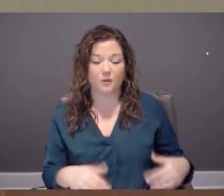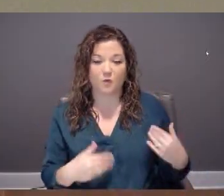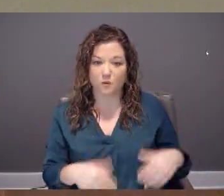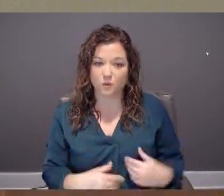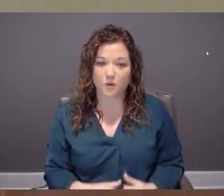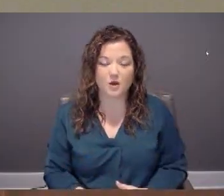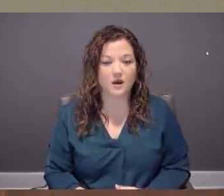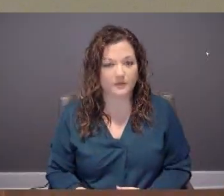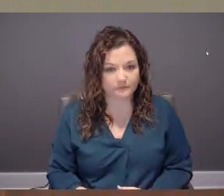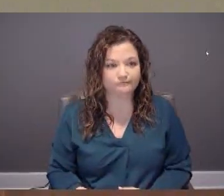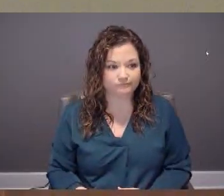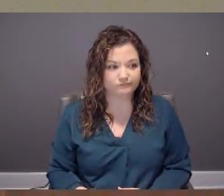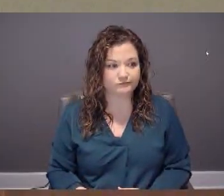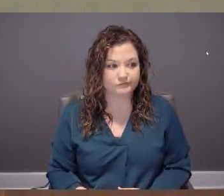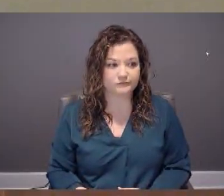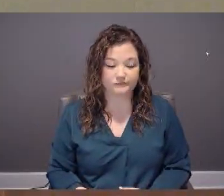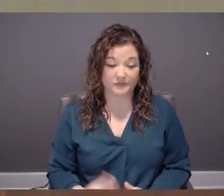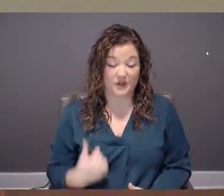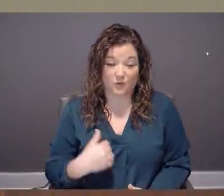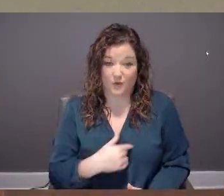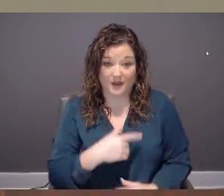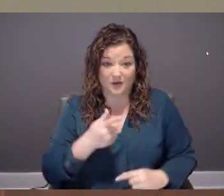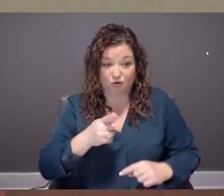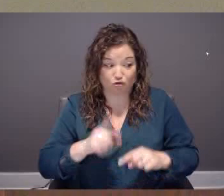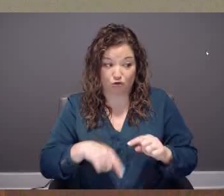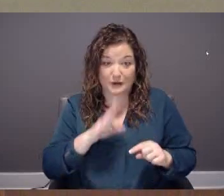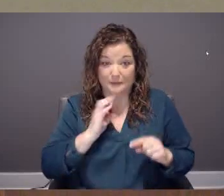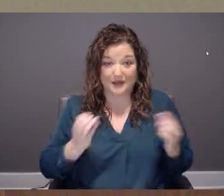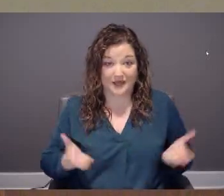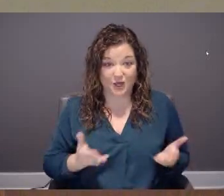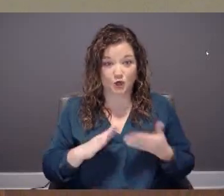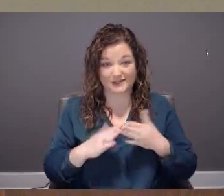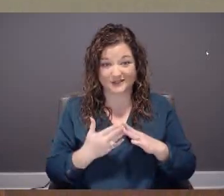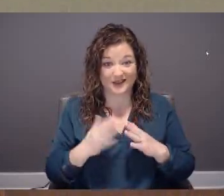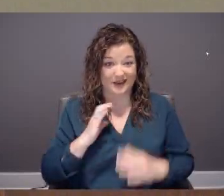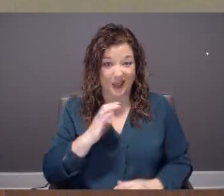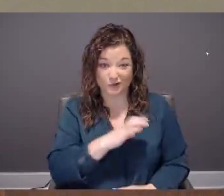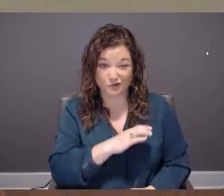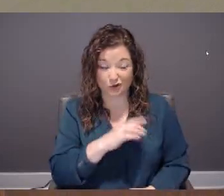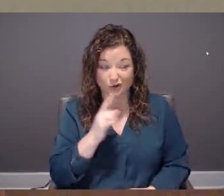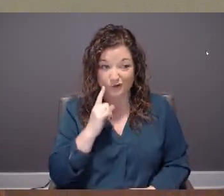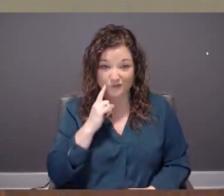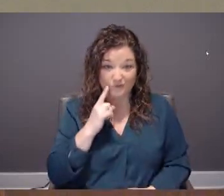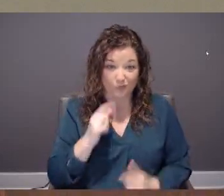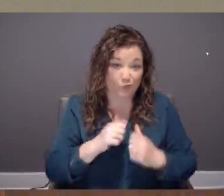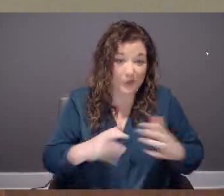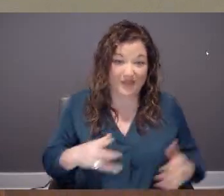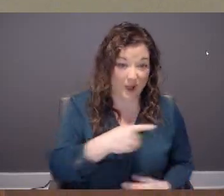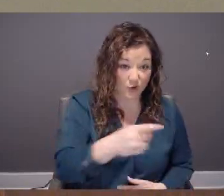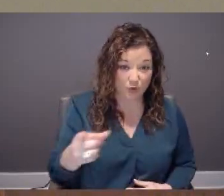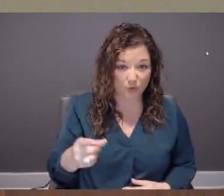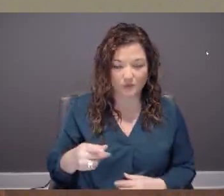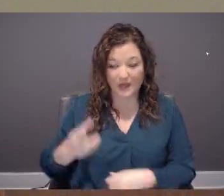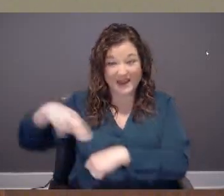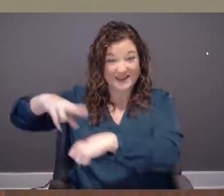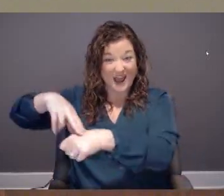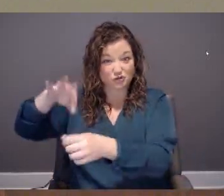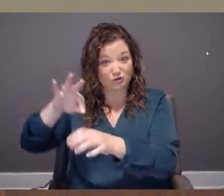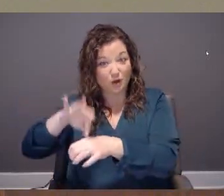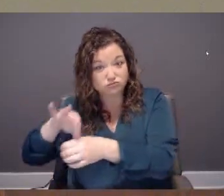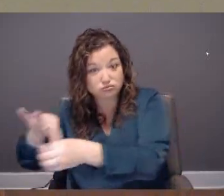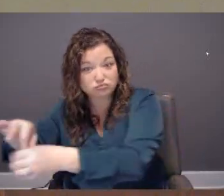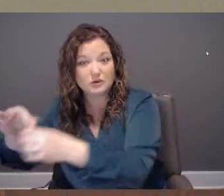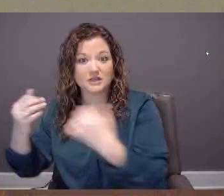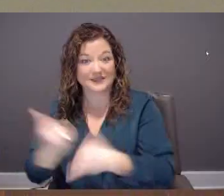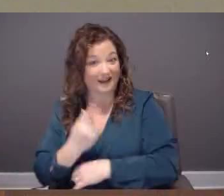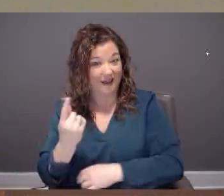council thing if it wasn't for you guys. They wouldn't be holding a national election today if it wasn't for you guys. And